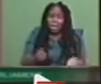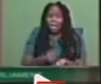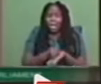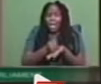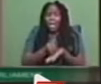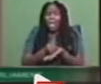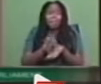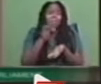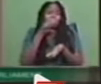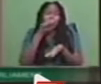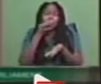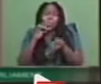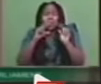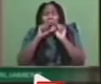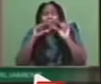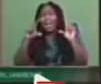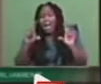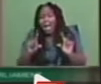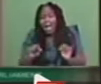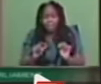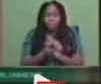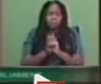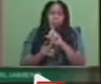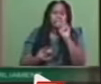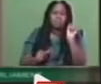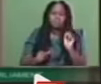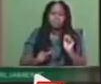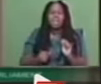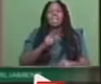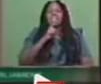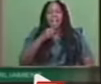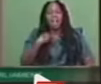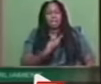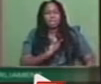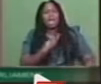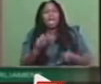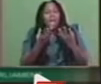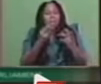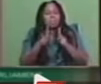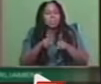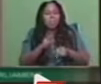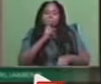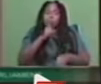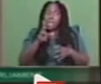us what is the actual number of individuals who have received the support, because every day,